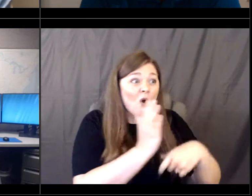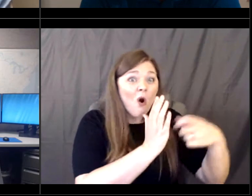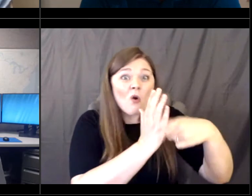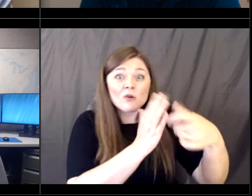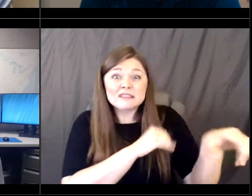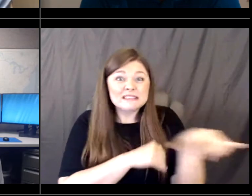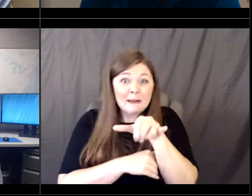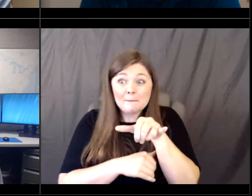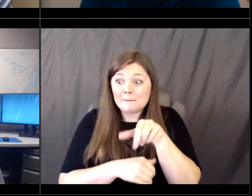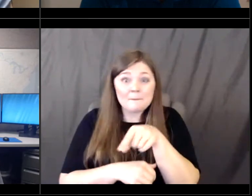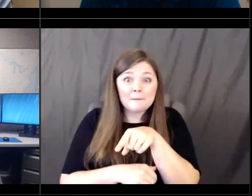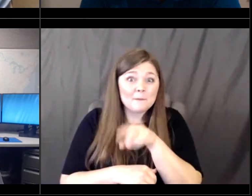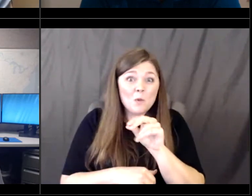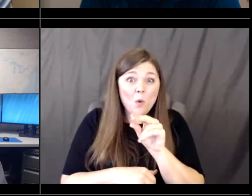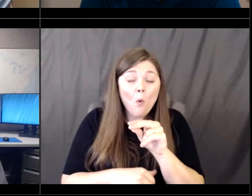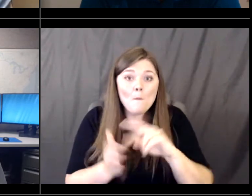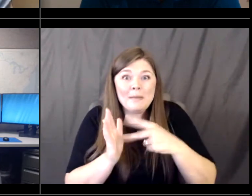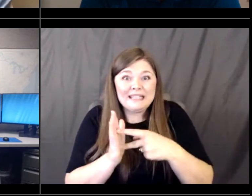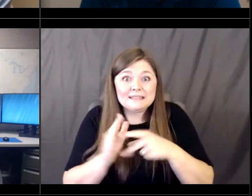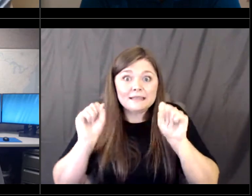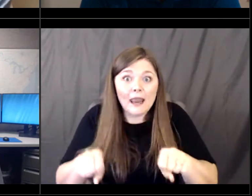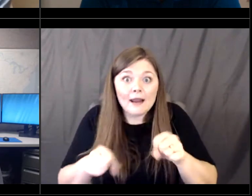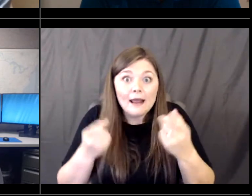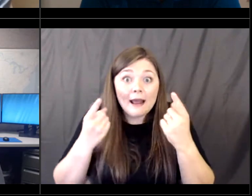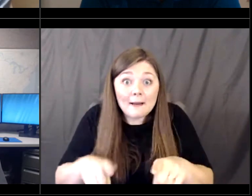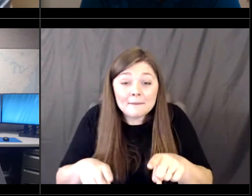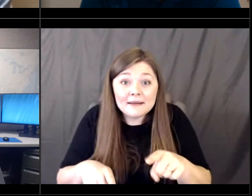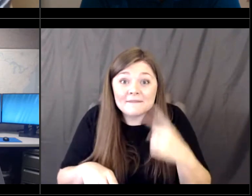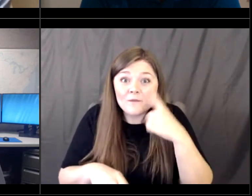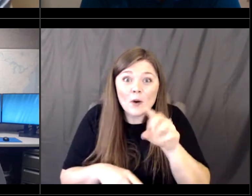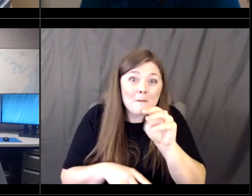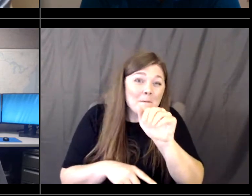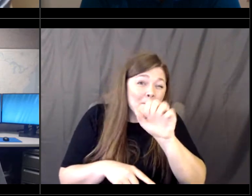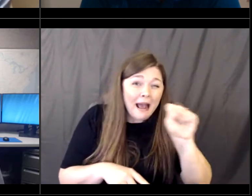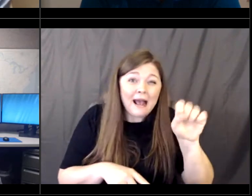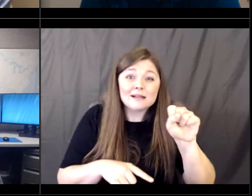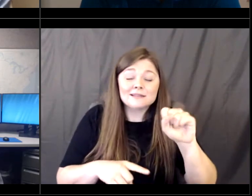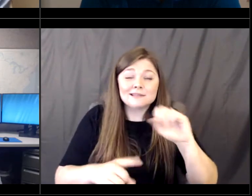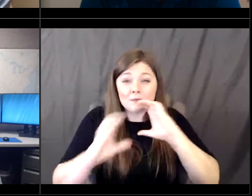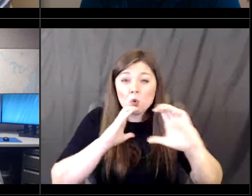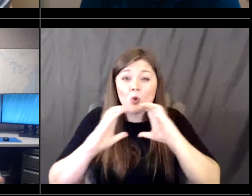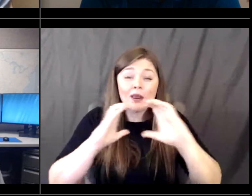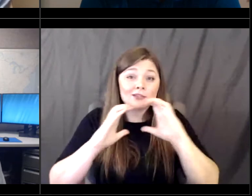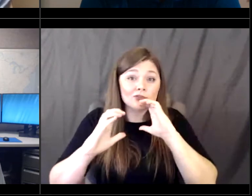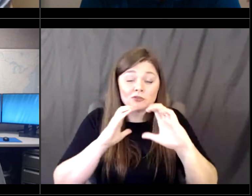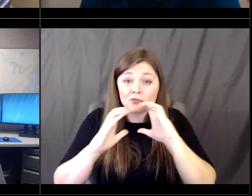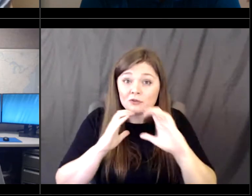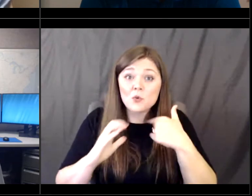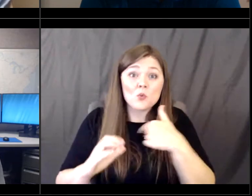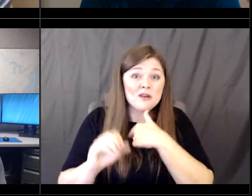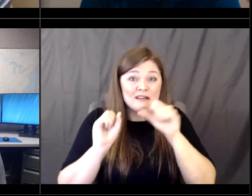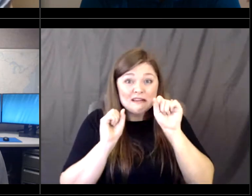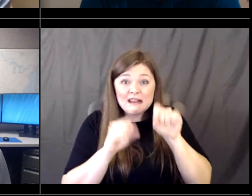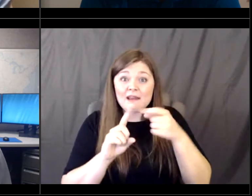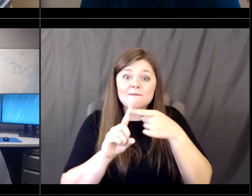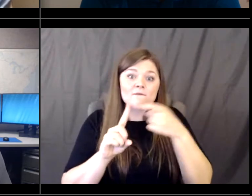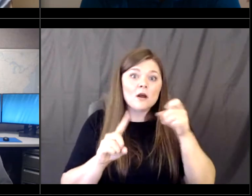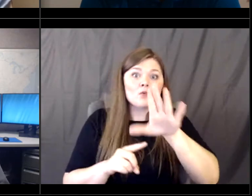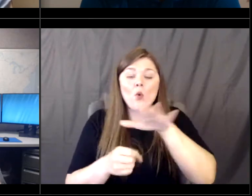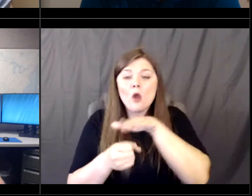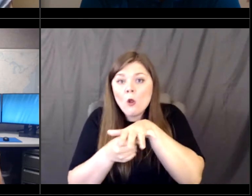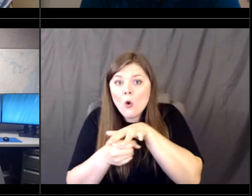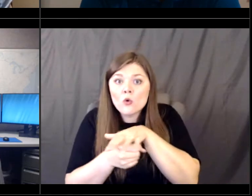proposition that this can happen at a mass communication standpoint, and we can ask that question from tactical application at local